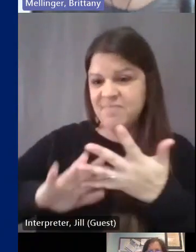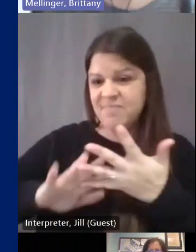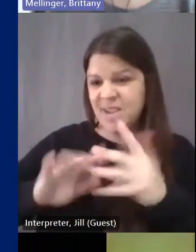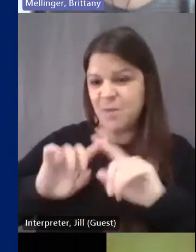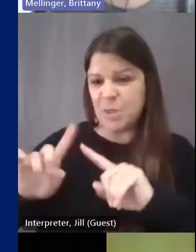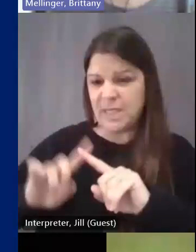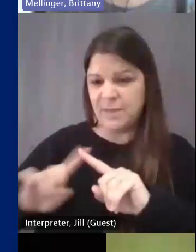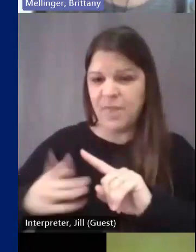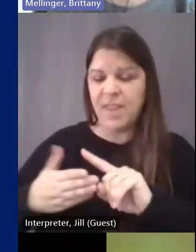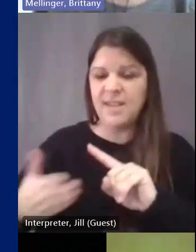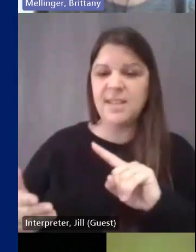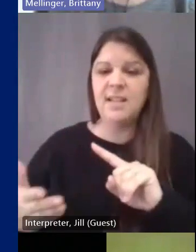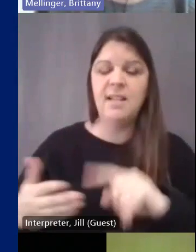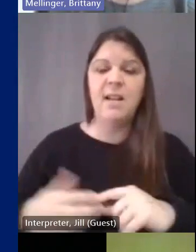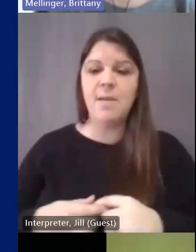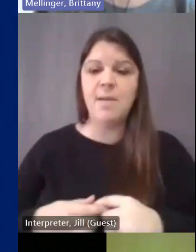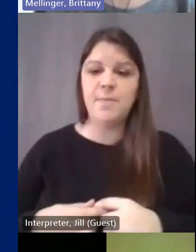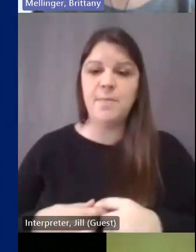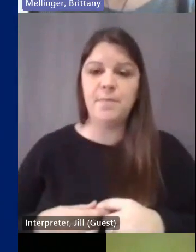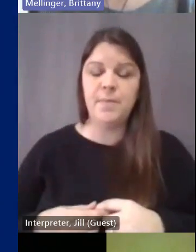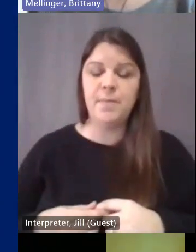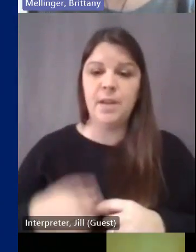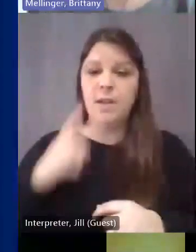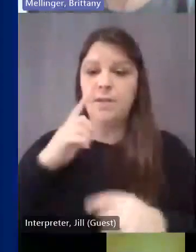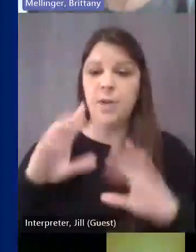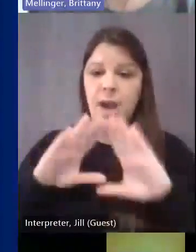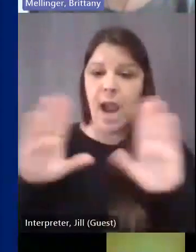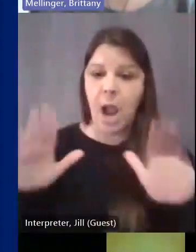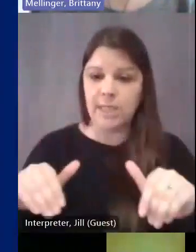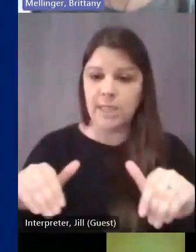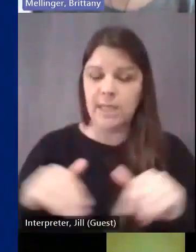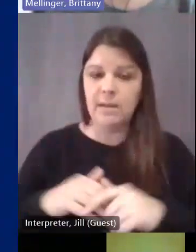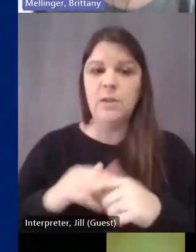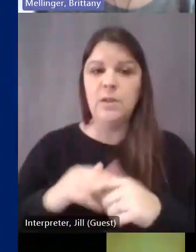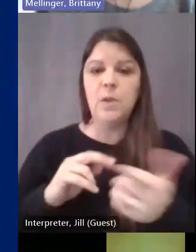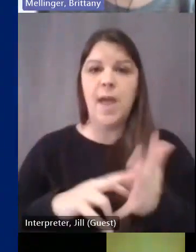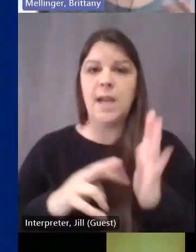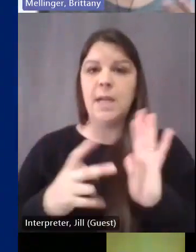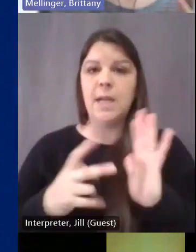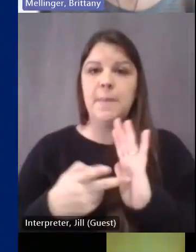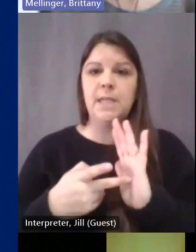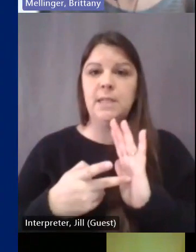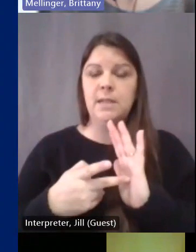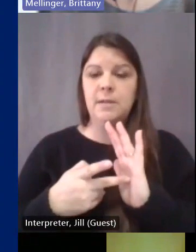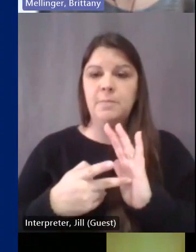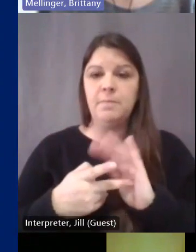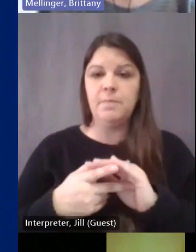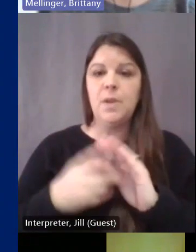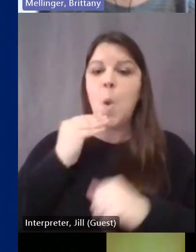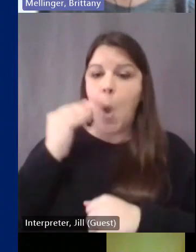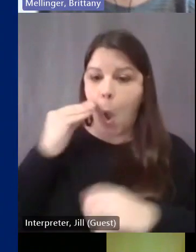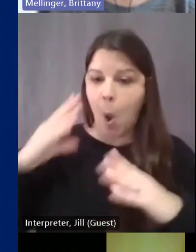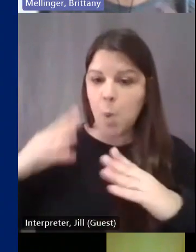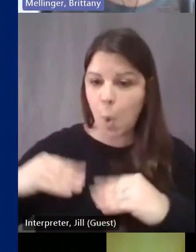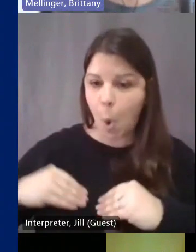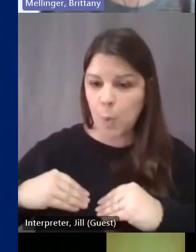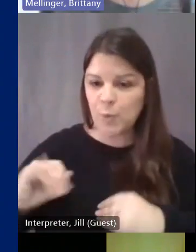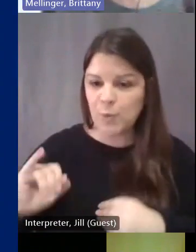in and surrounding the provision of housing. So it could be homeowners insurance, it could